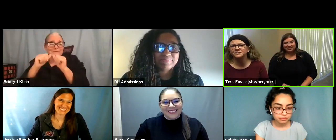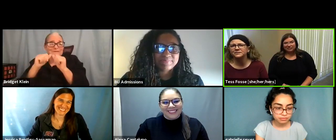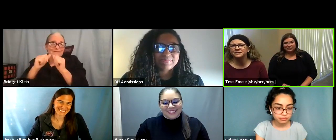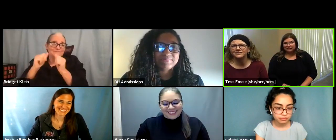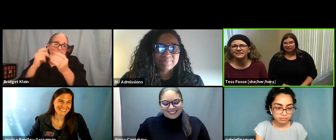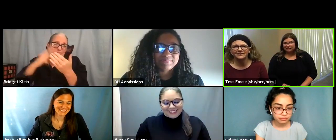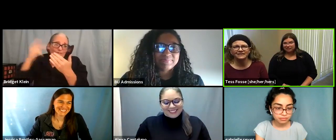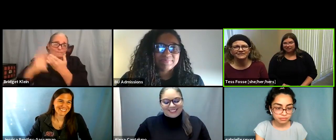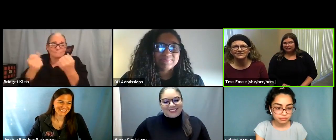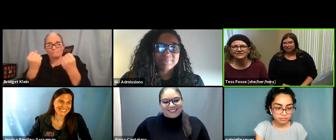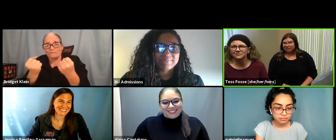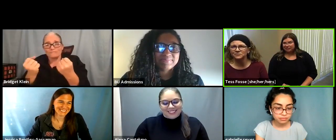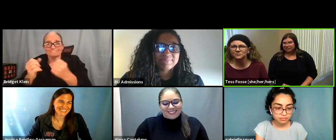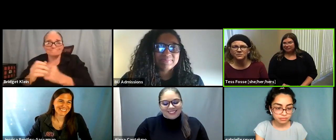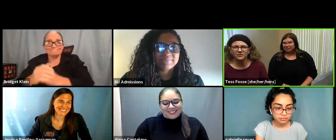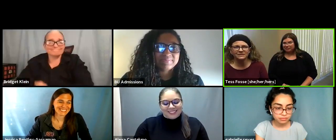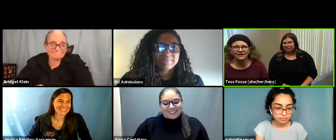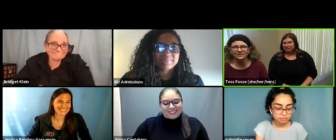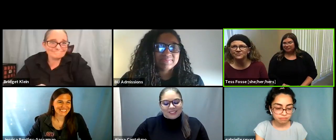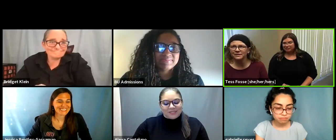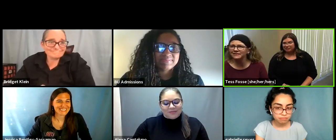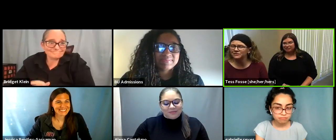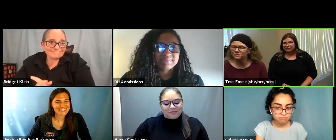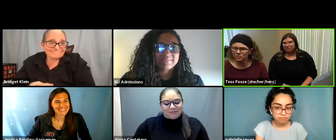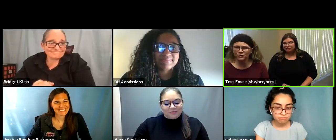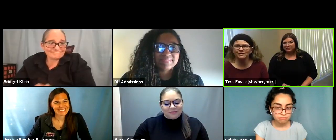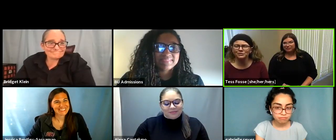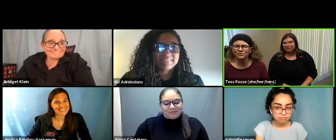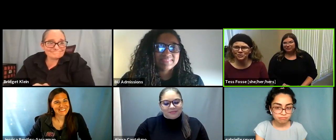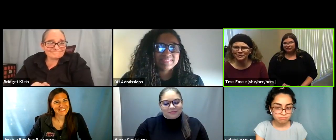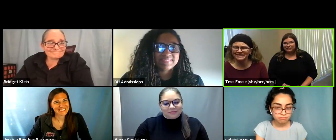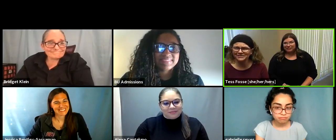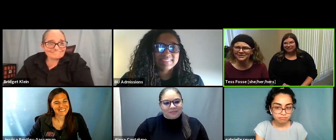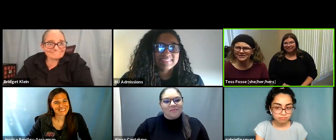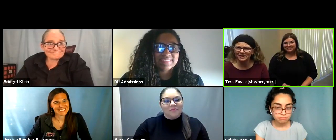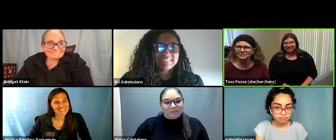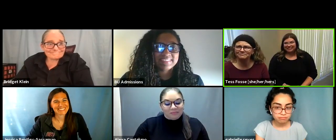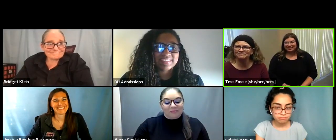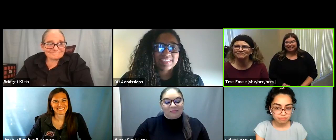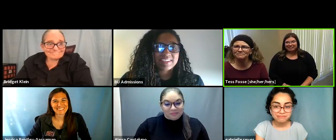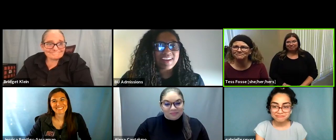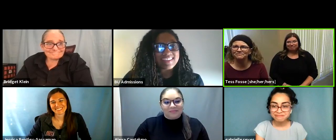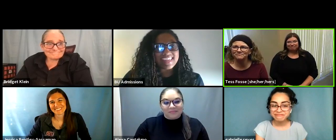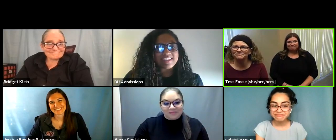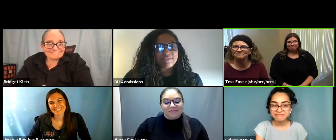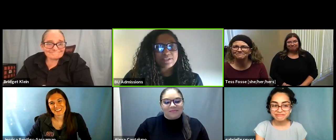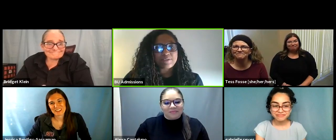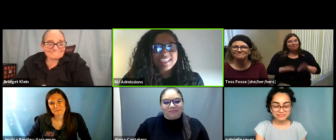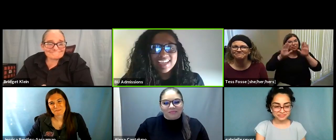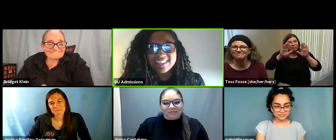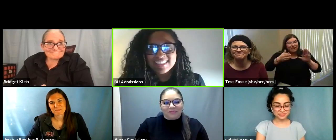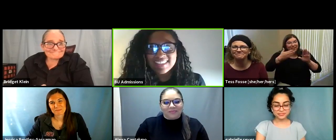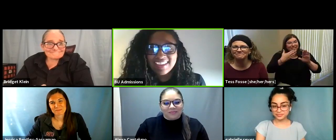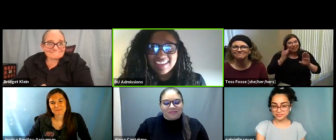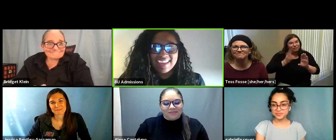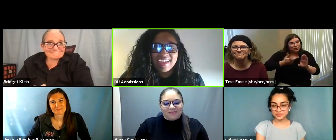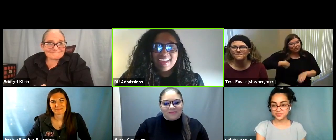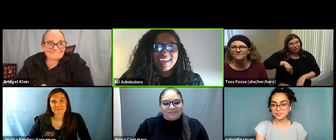while. And, we've been working together, made this program as strong as it is right now. Great, thank you for joining